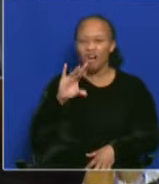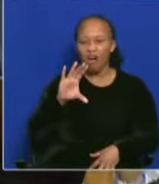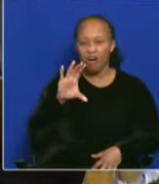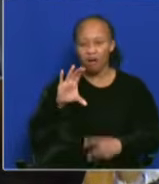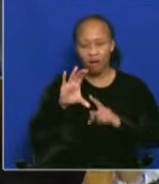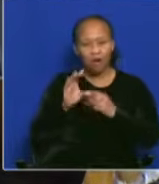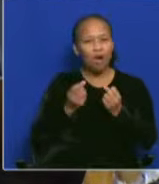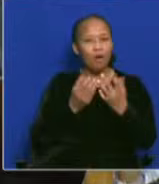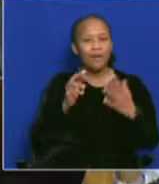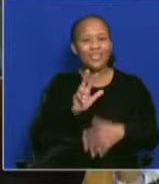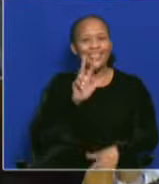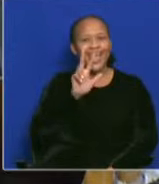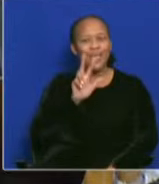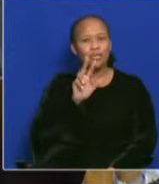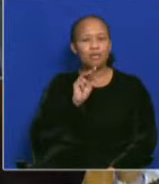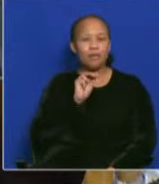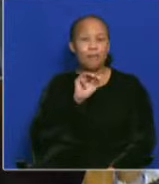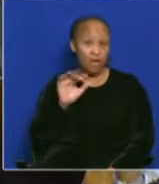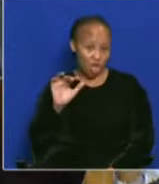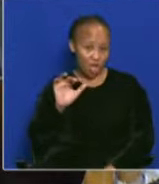they were able to